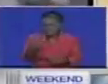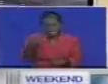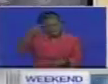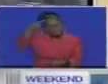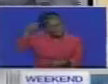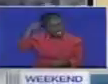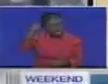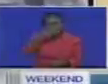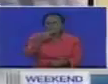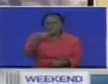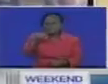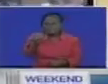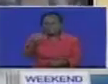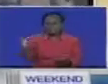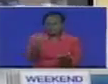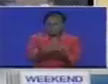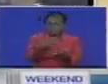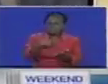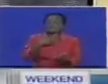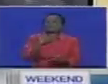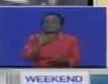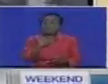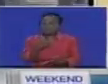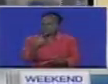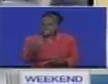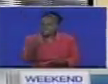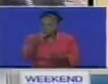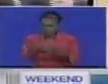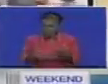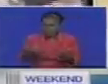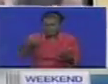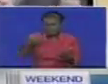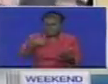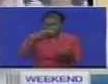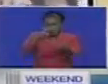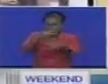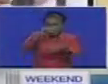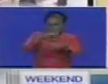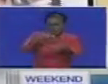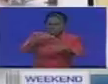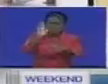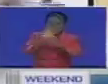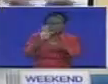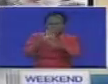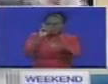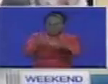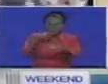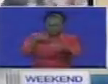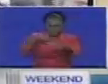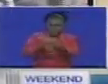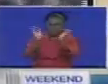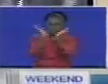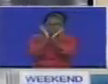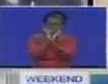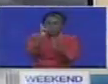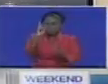were actually people that we had, because one, I want to say that I was summoned severally to the outside when I was in the arena. One,